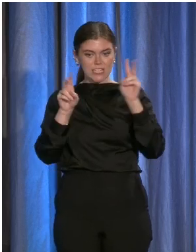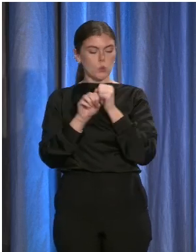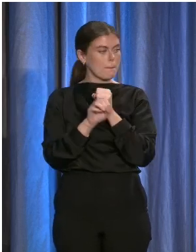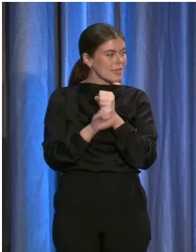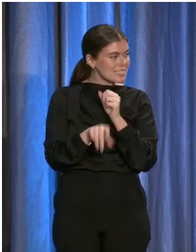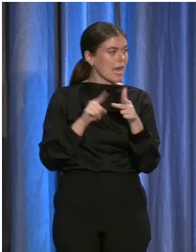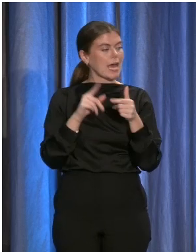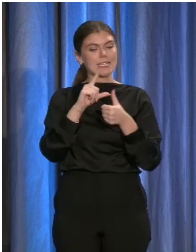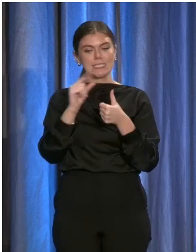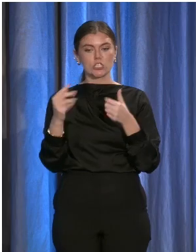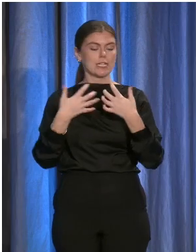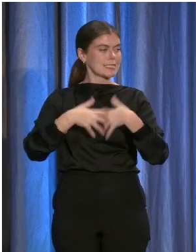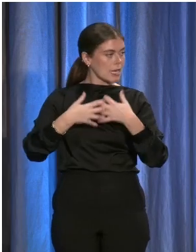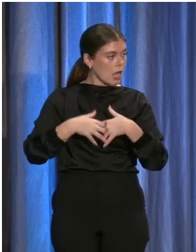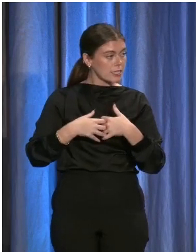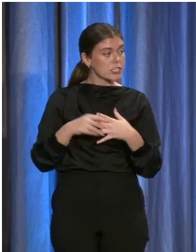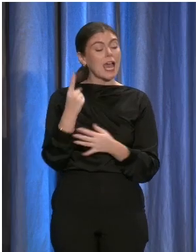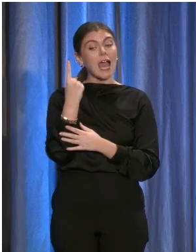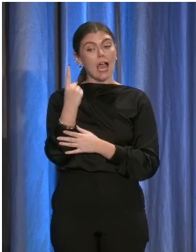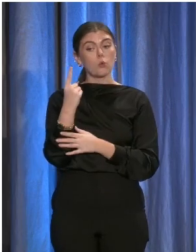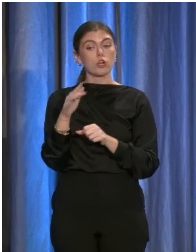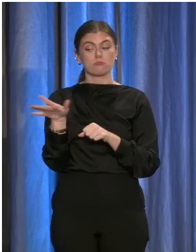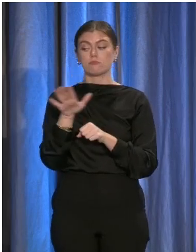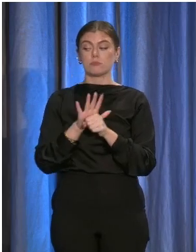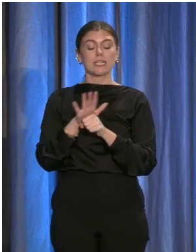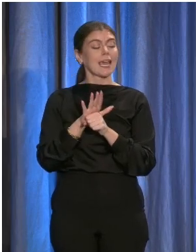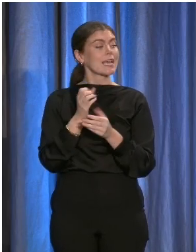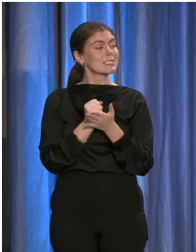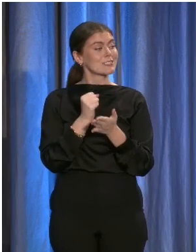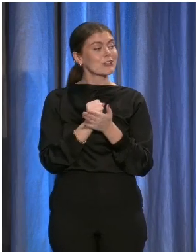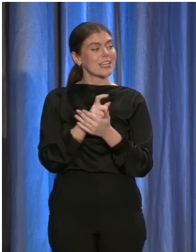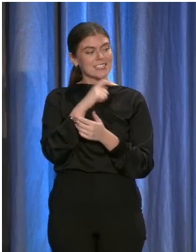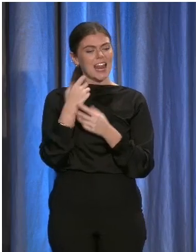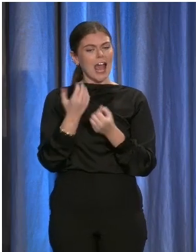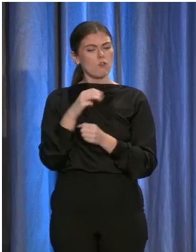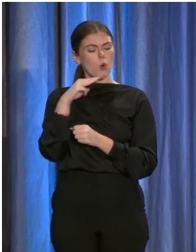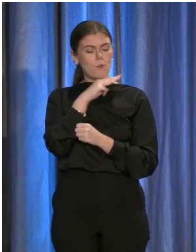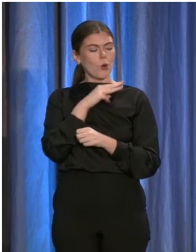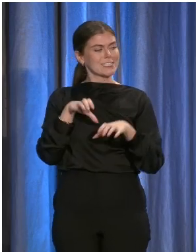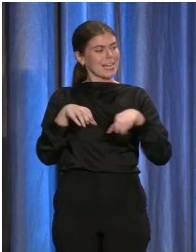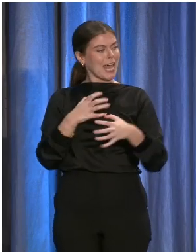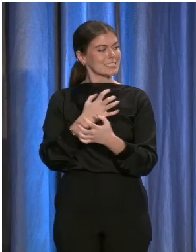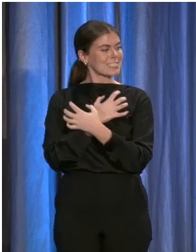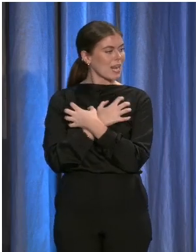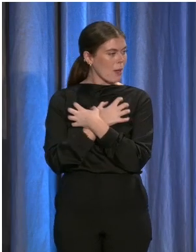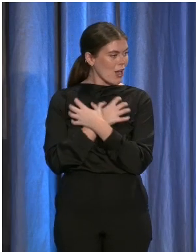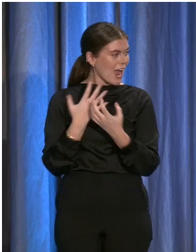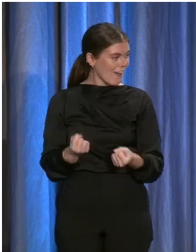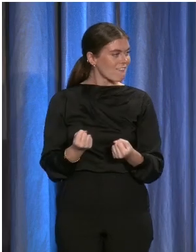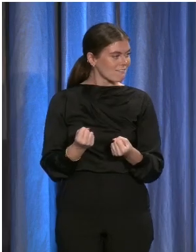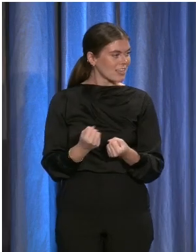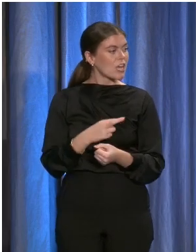digital technology. And in one case study, we had a very important class teddy. We also got a real sense